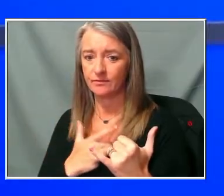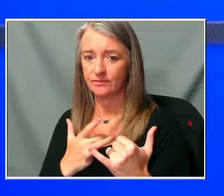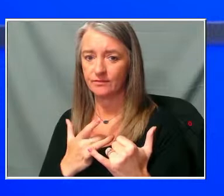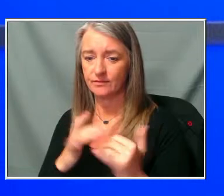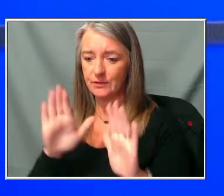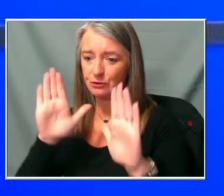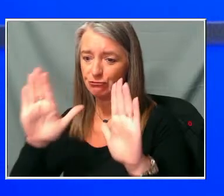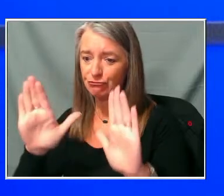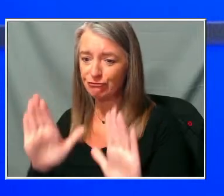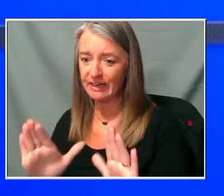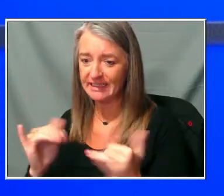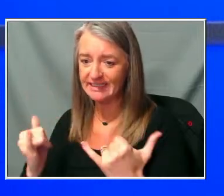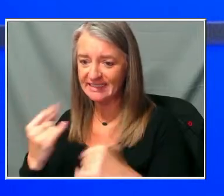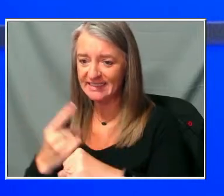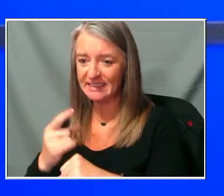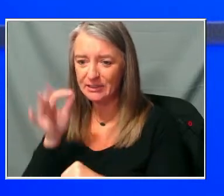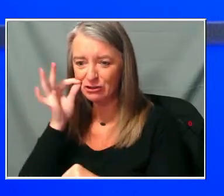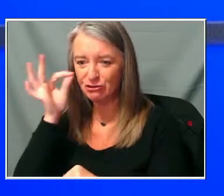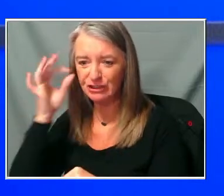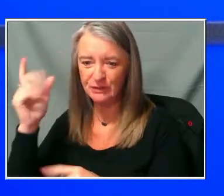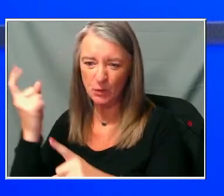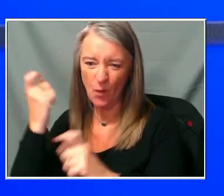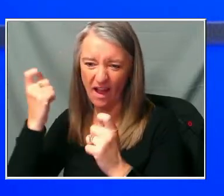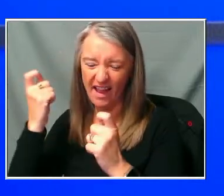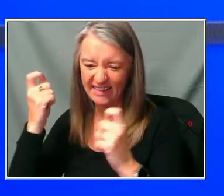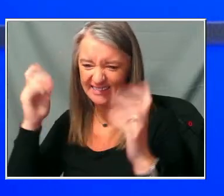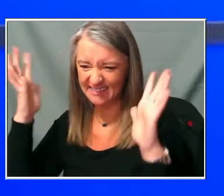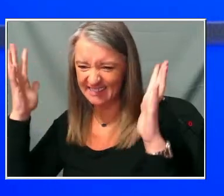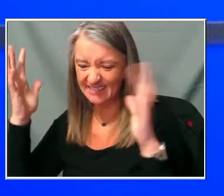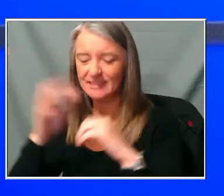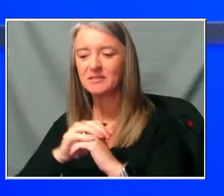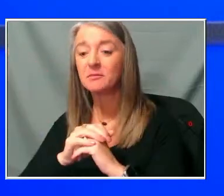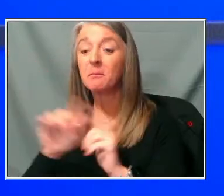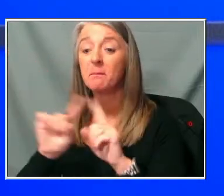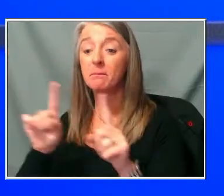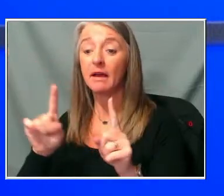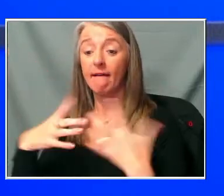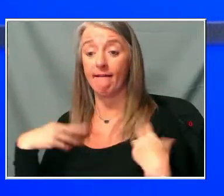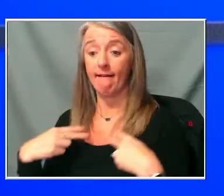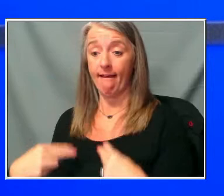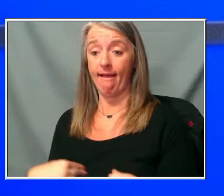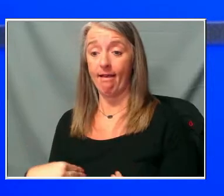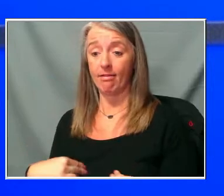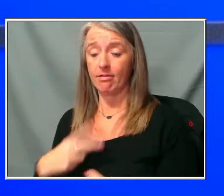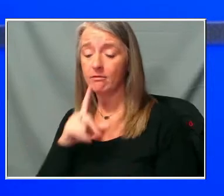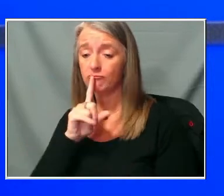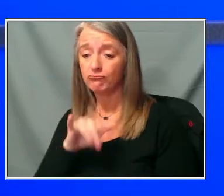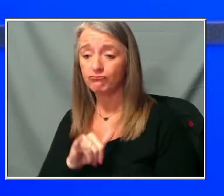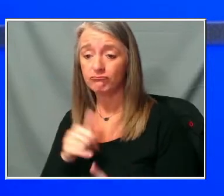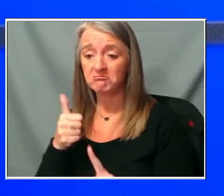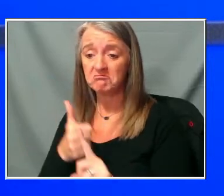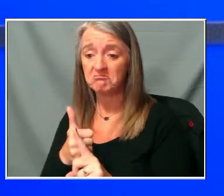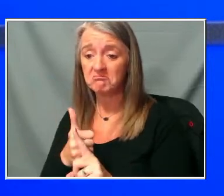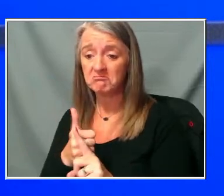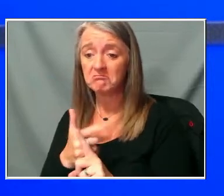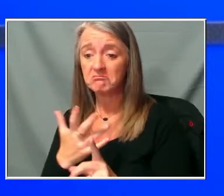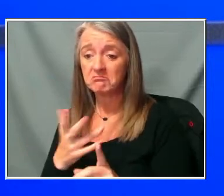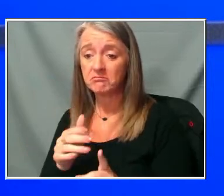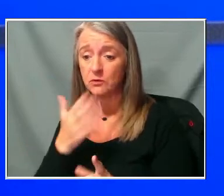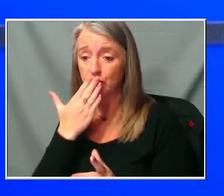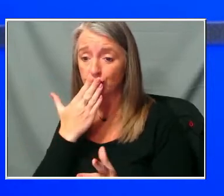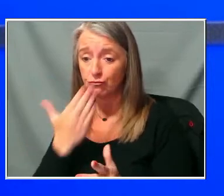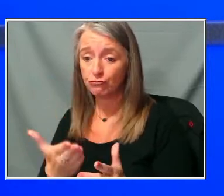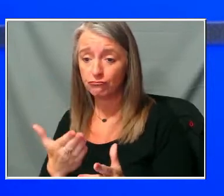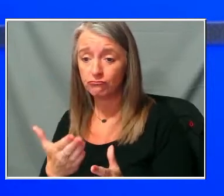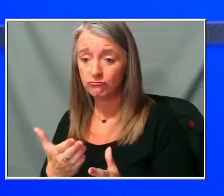great today because of the Chiefs victory. I know. But as far as health-wise, I am doing, I guess, as good as I can.